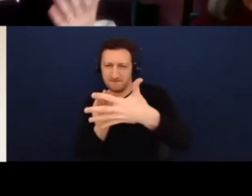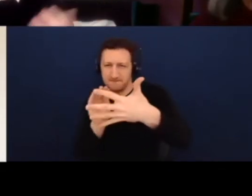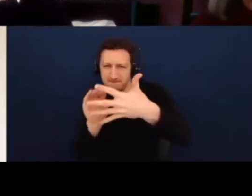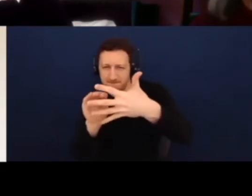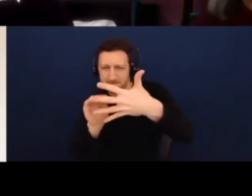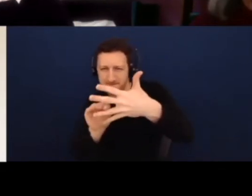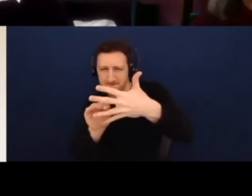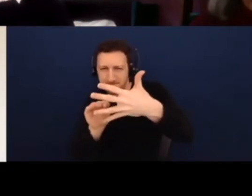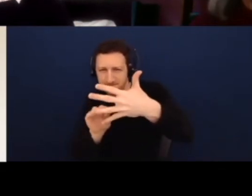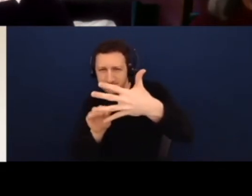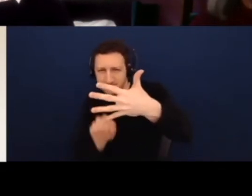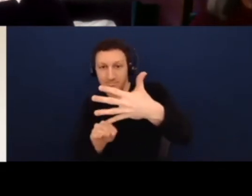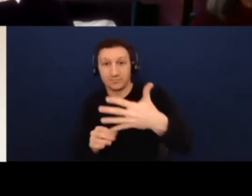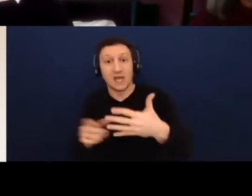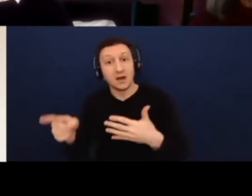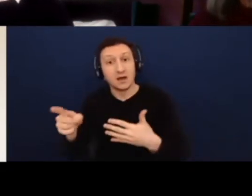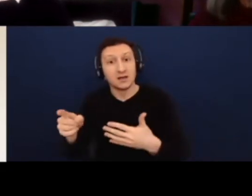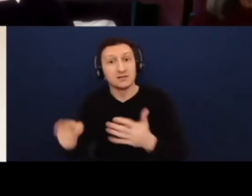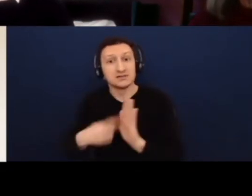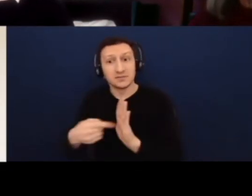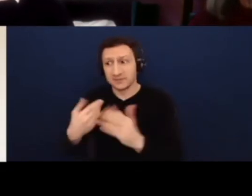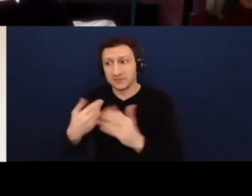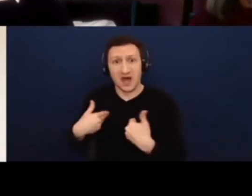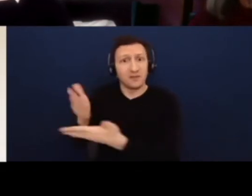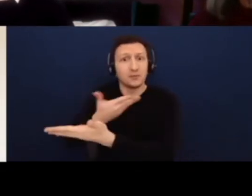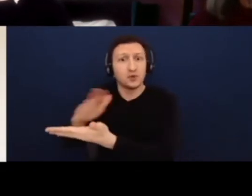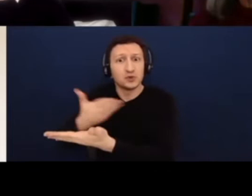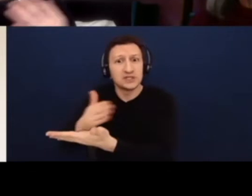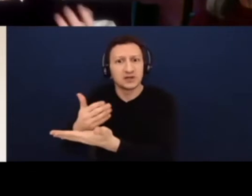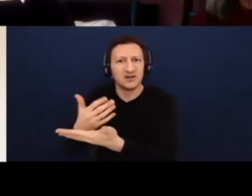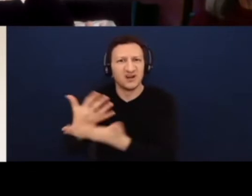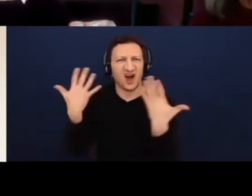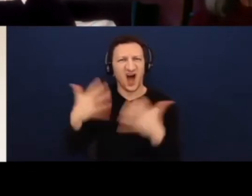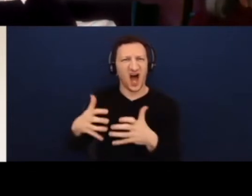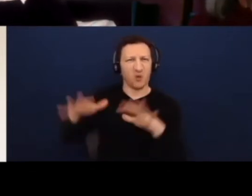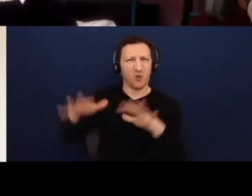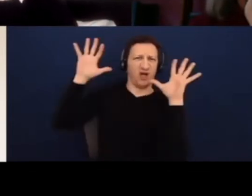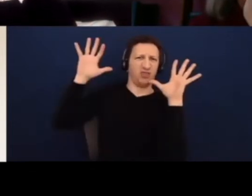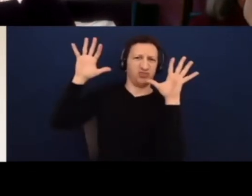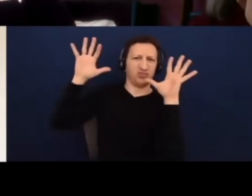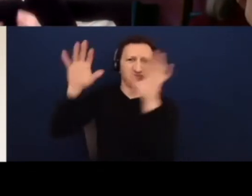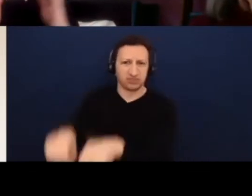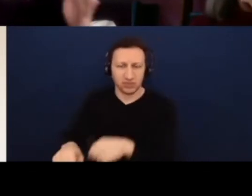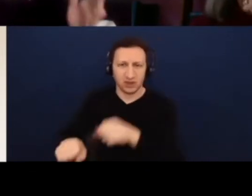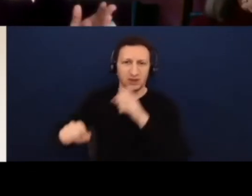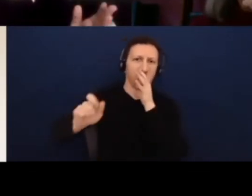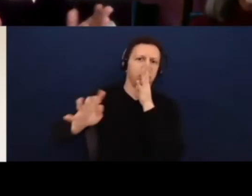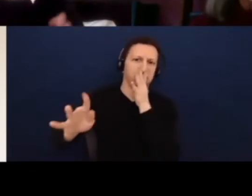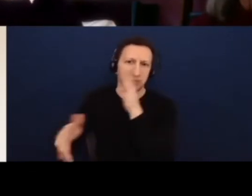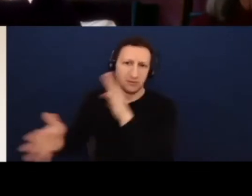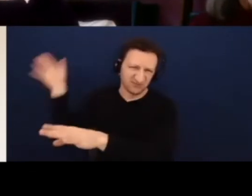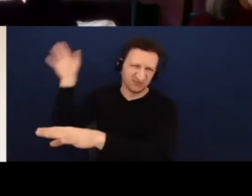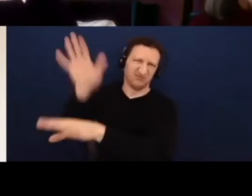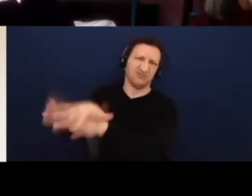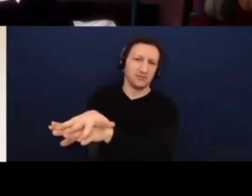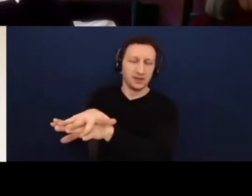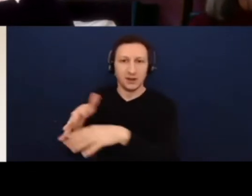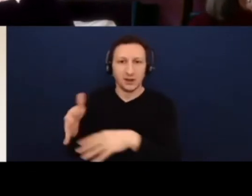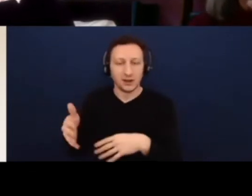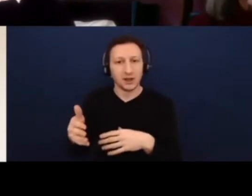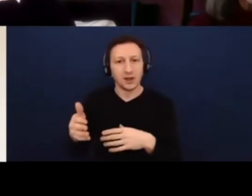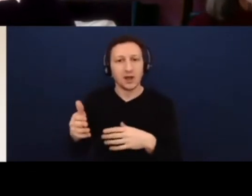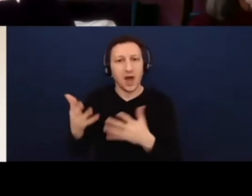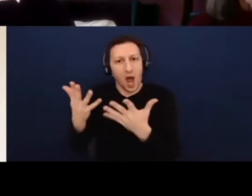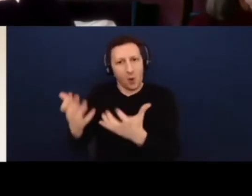and music in some cases as well. If there are plot pertinent lyrics, we want to let at least some of that come through if